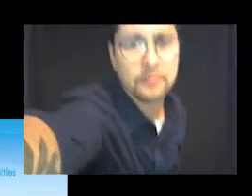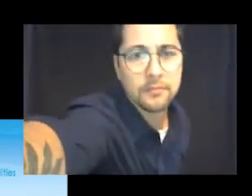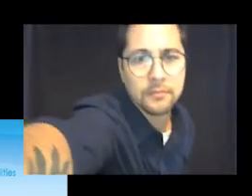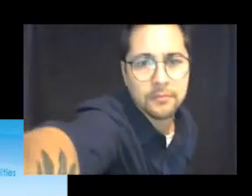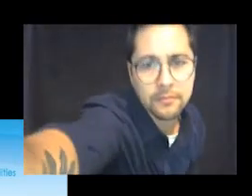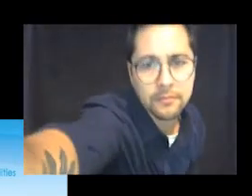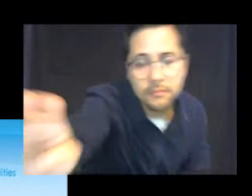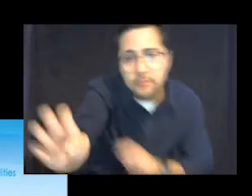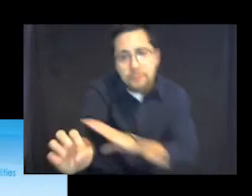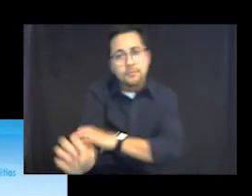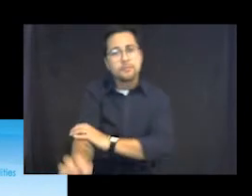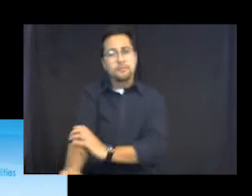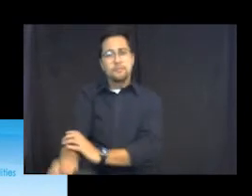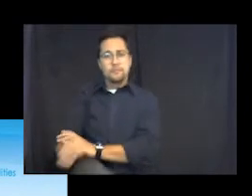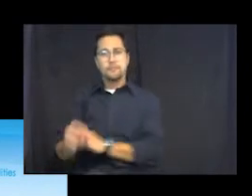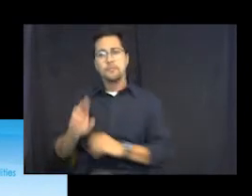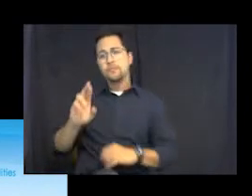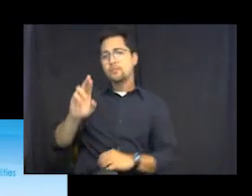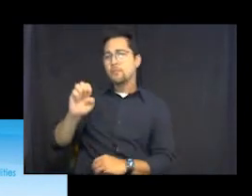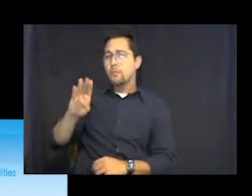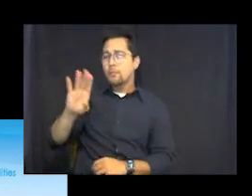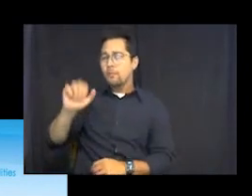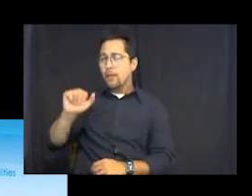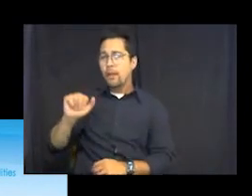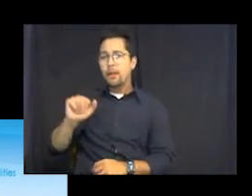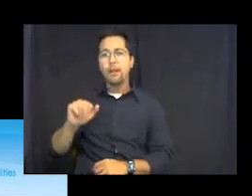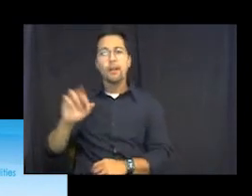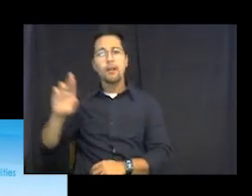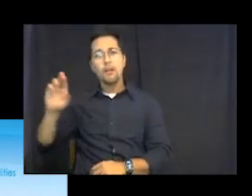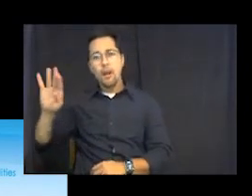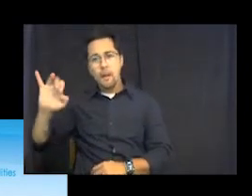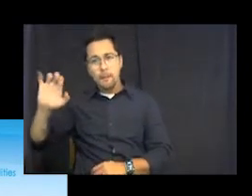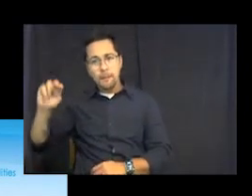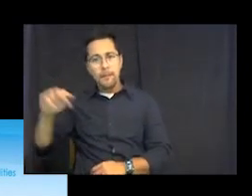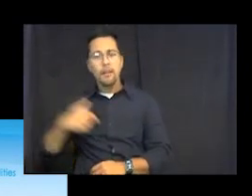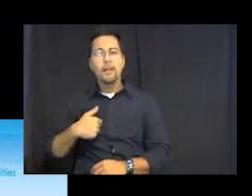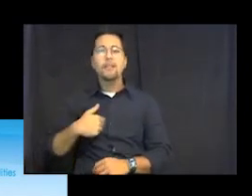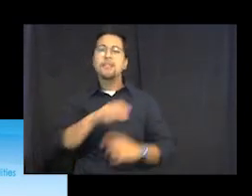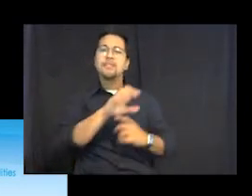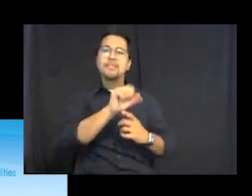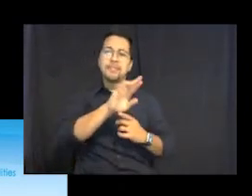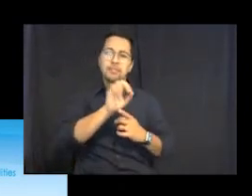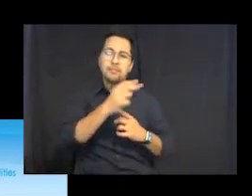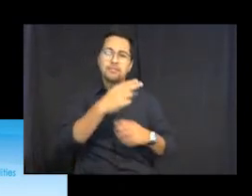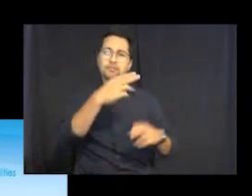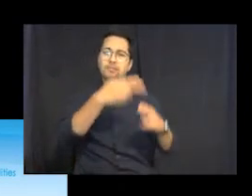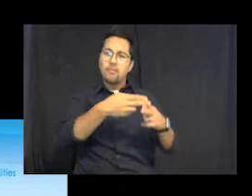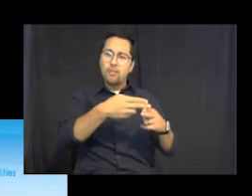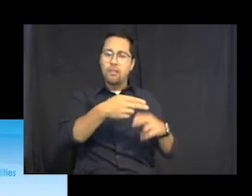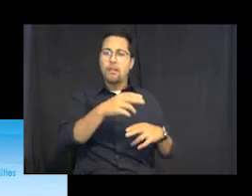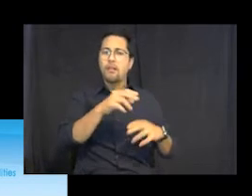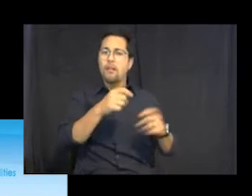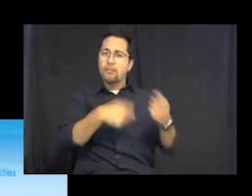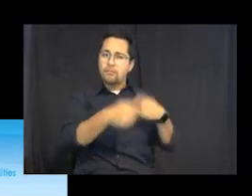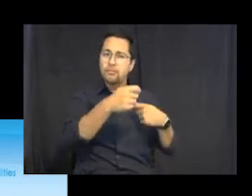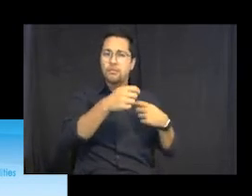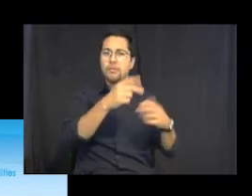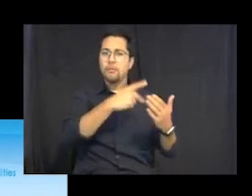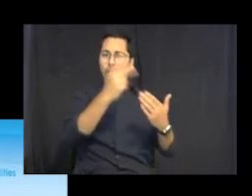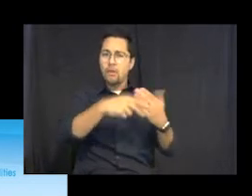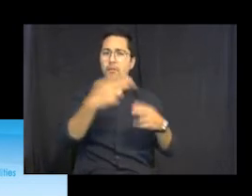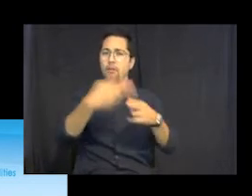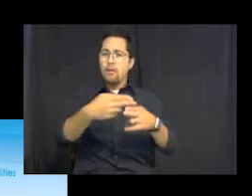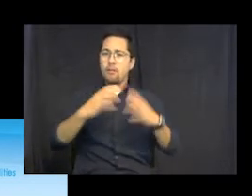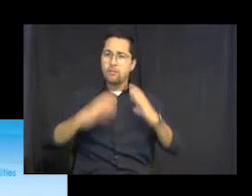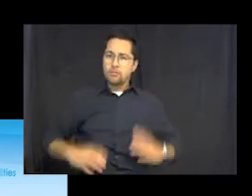Rebecca, Robin are on the iBudget waiver. Sarah is on the alternative program called Consumer Directed Care